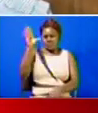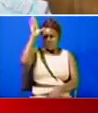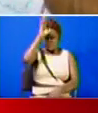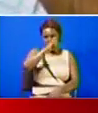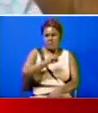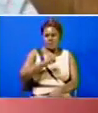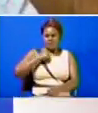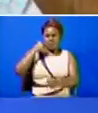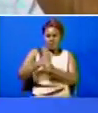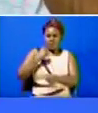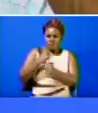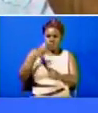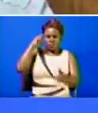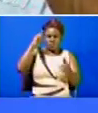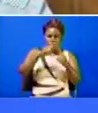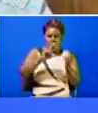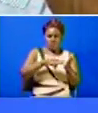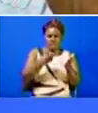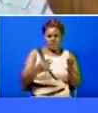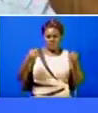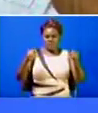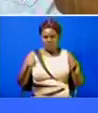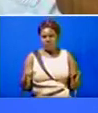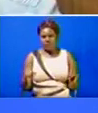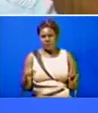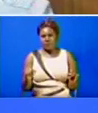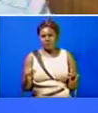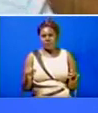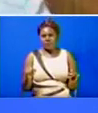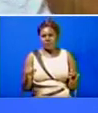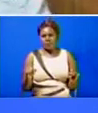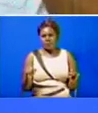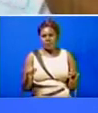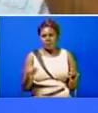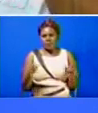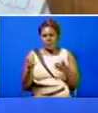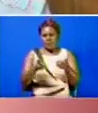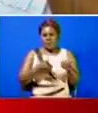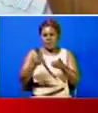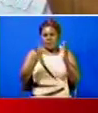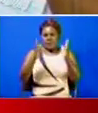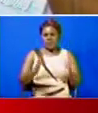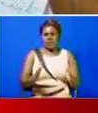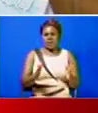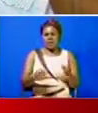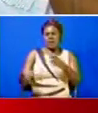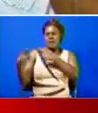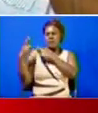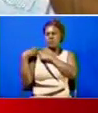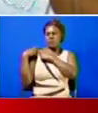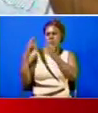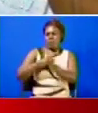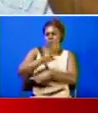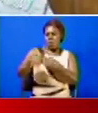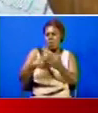explicit performance targets or failure to implement them. Given that the managing director is responsible for all